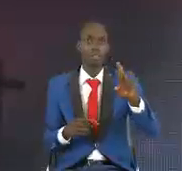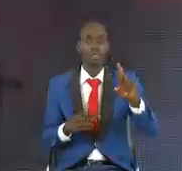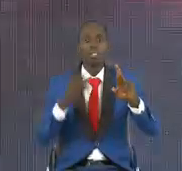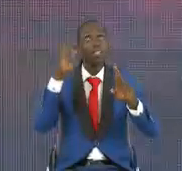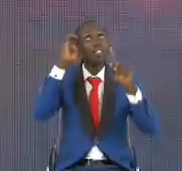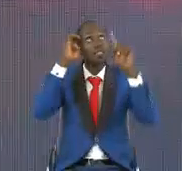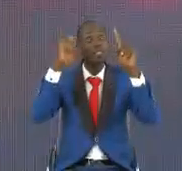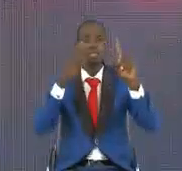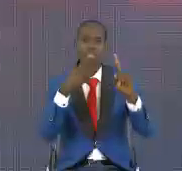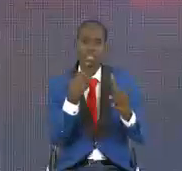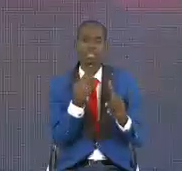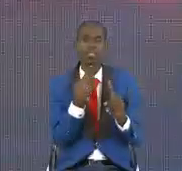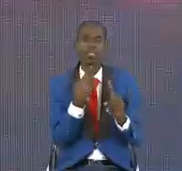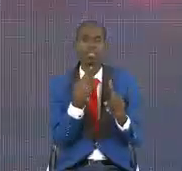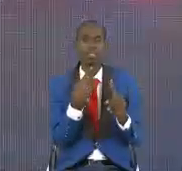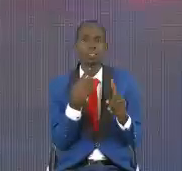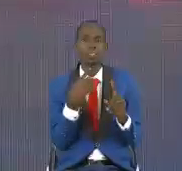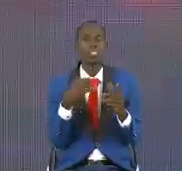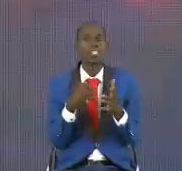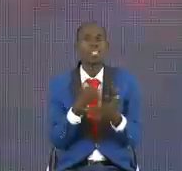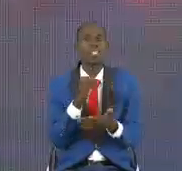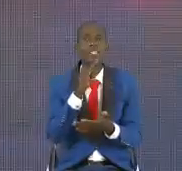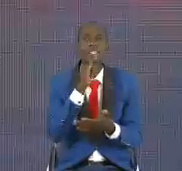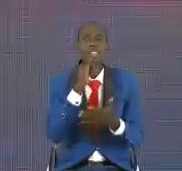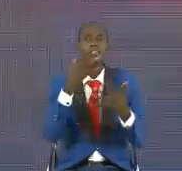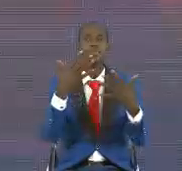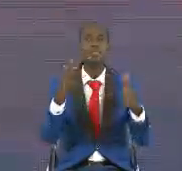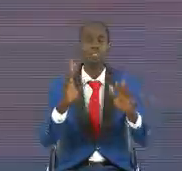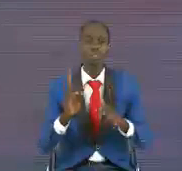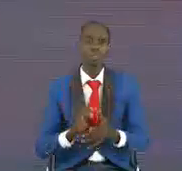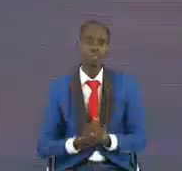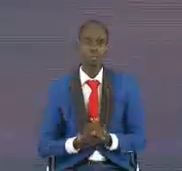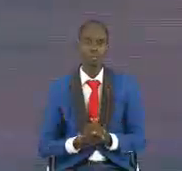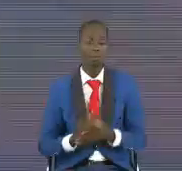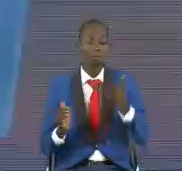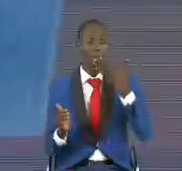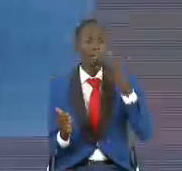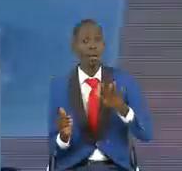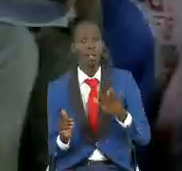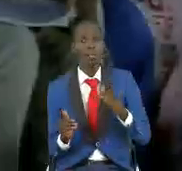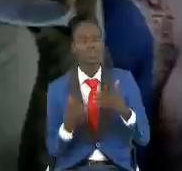he said, "It is finished." Bad luck, finished.